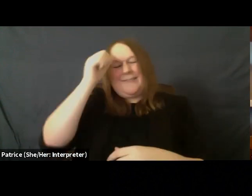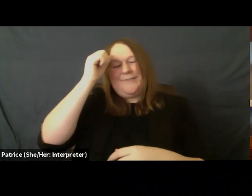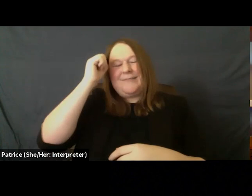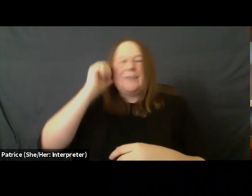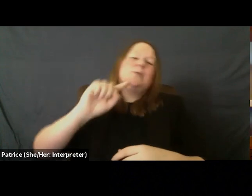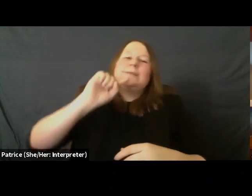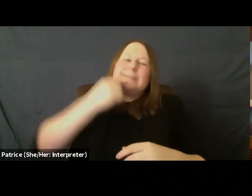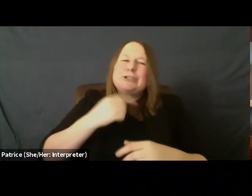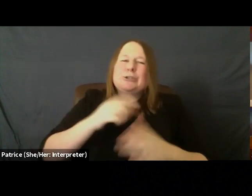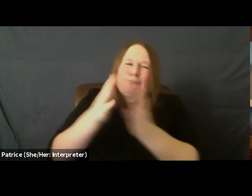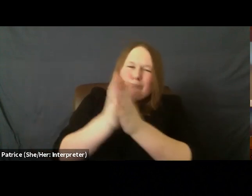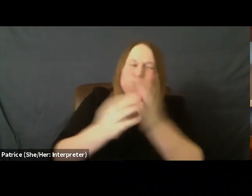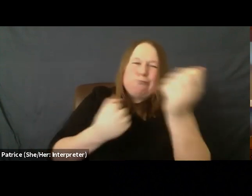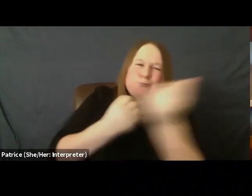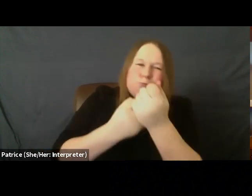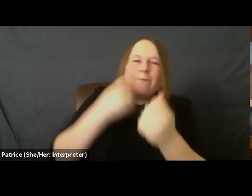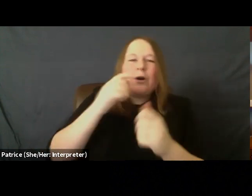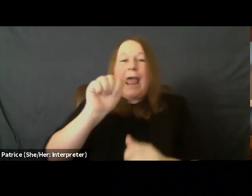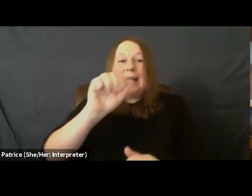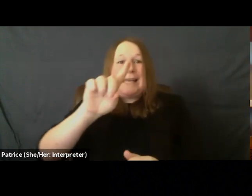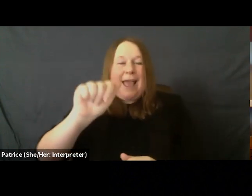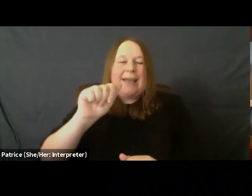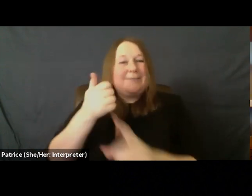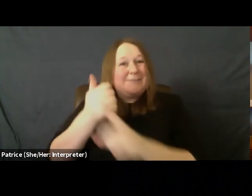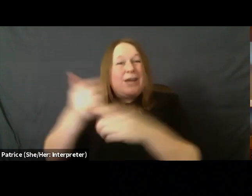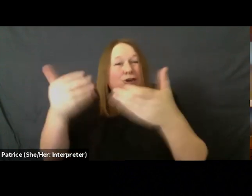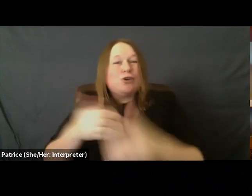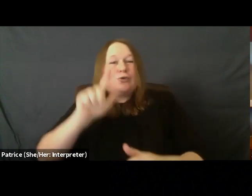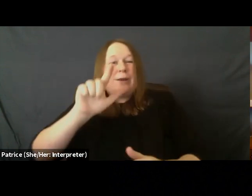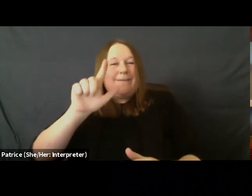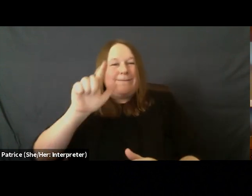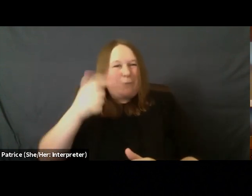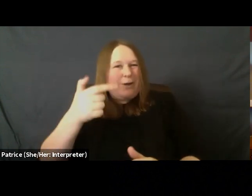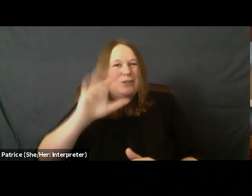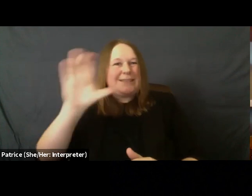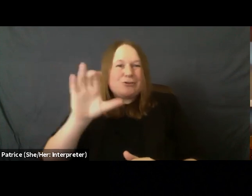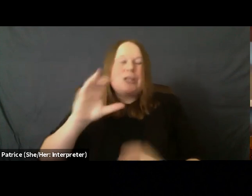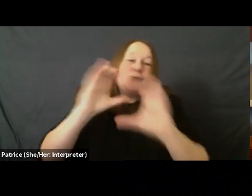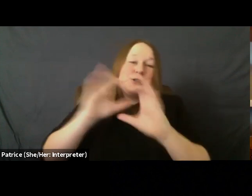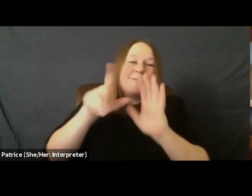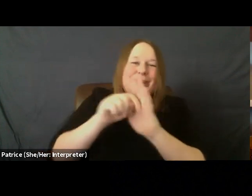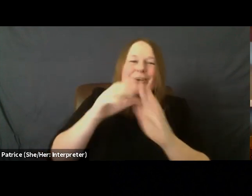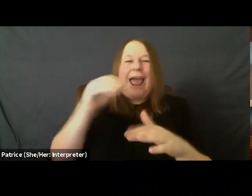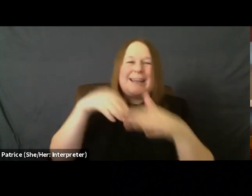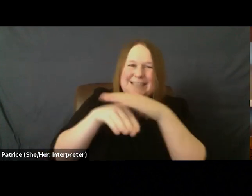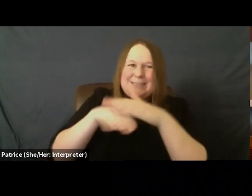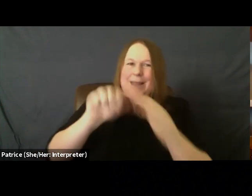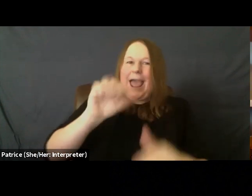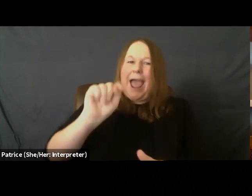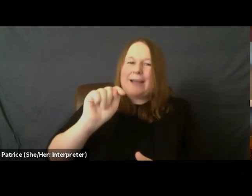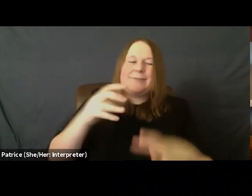and fervent supporter of the Americans with Disabilities Act, he introduced the 21st Century Communications, Video, and Accessibility Act,